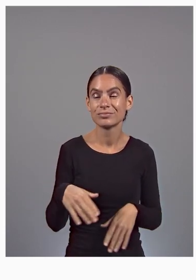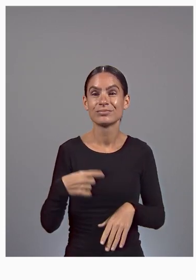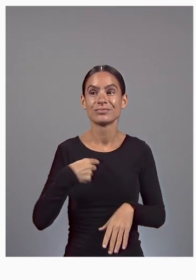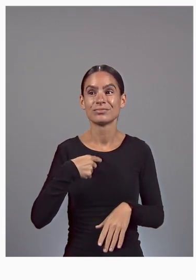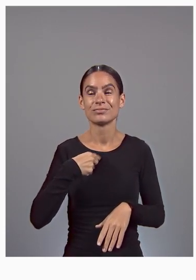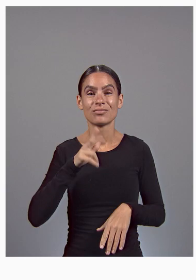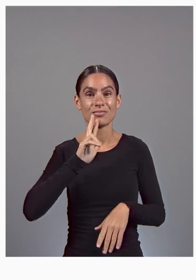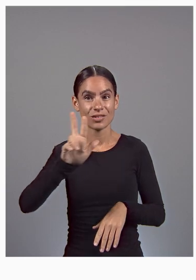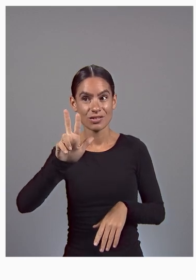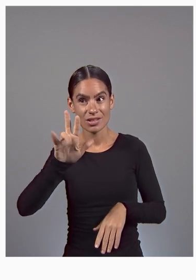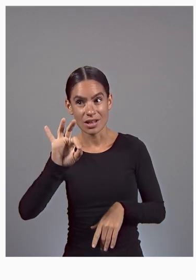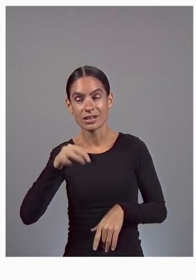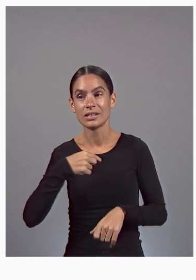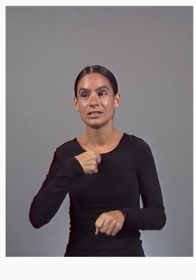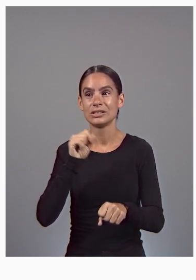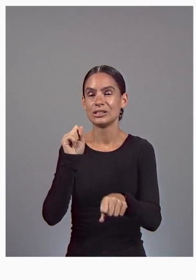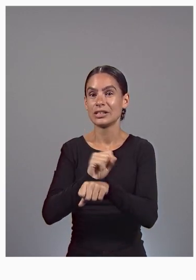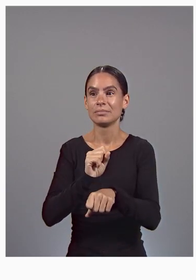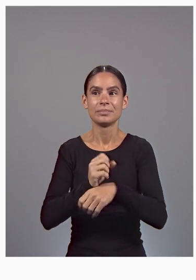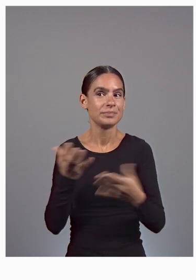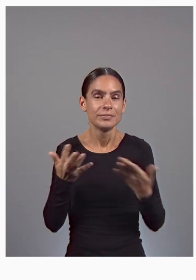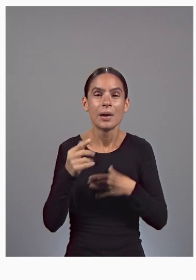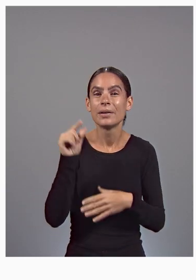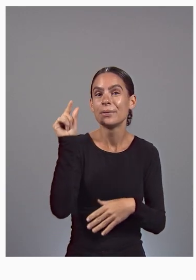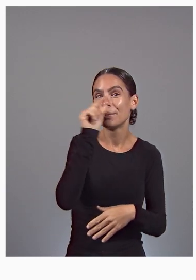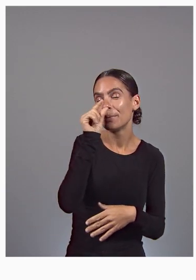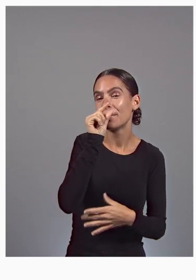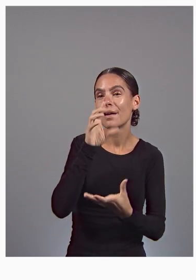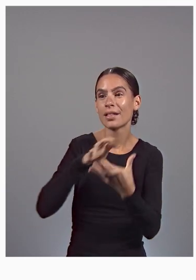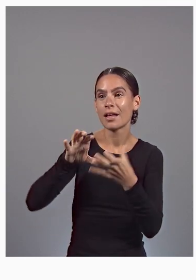engenheira de dados habilitada em Google Cloud Platform.